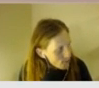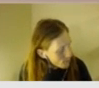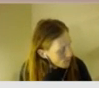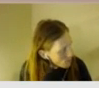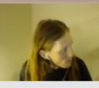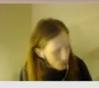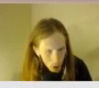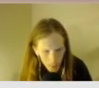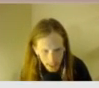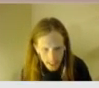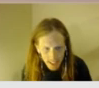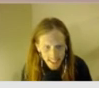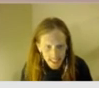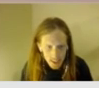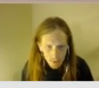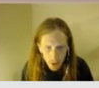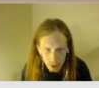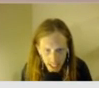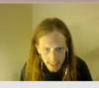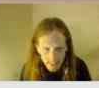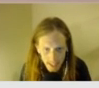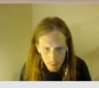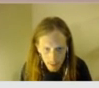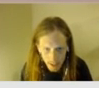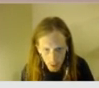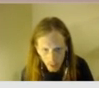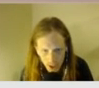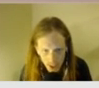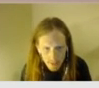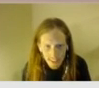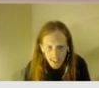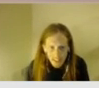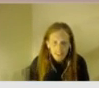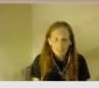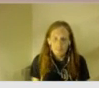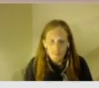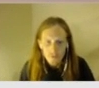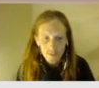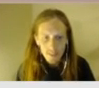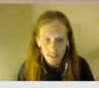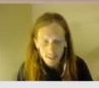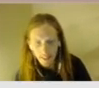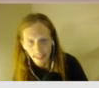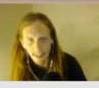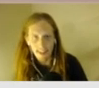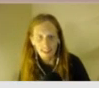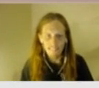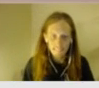of flowing and living. It's a flow state type of thing that you want to achieve. I totally agree. And you